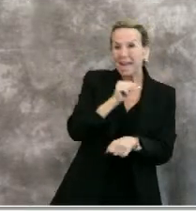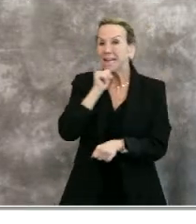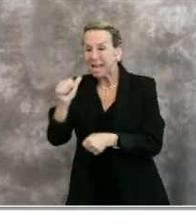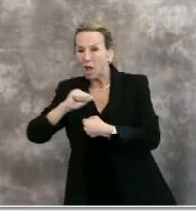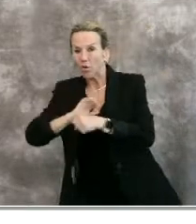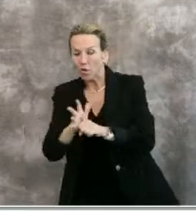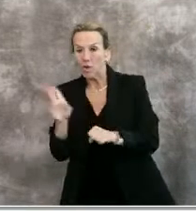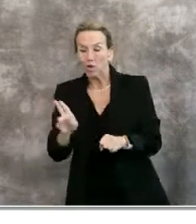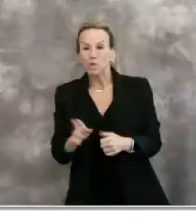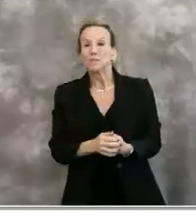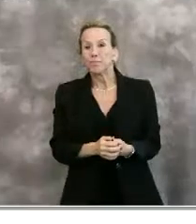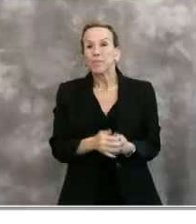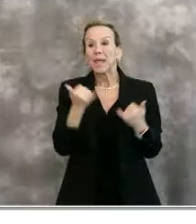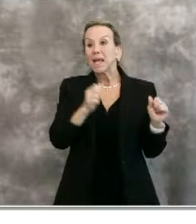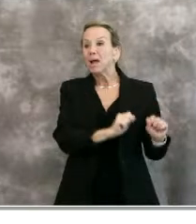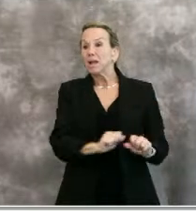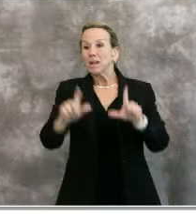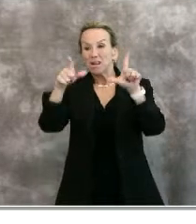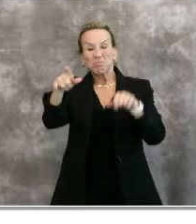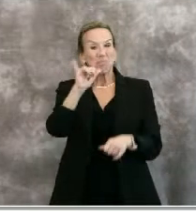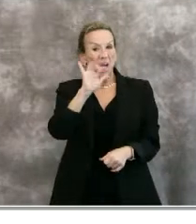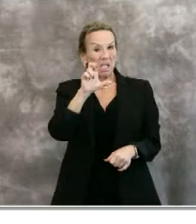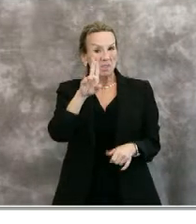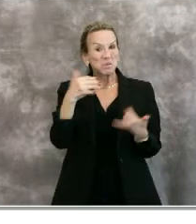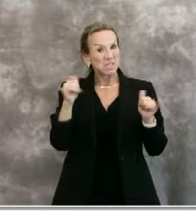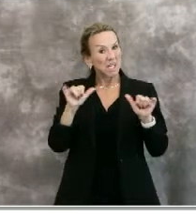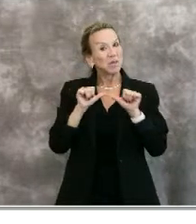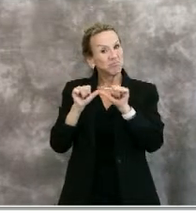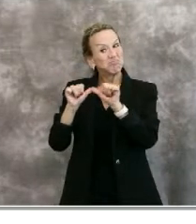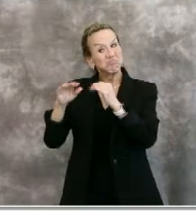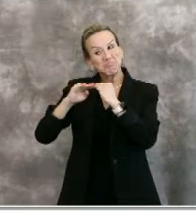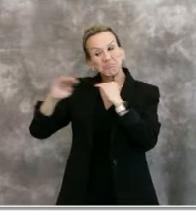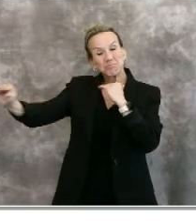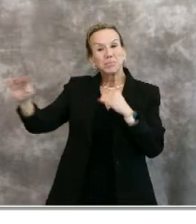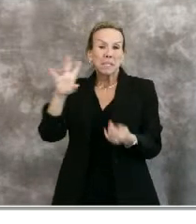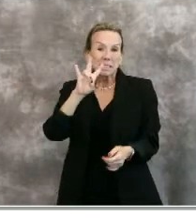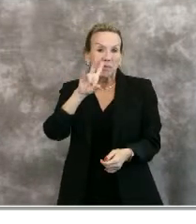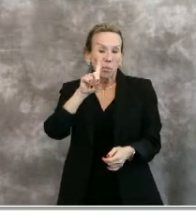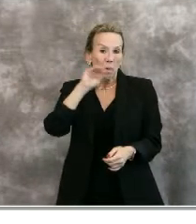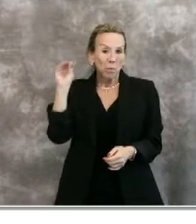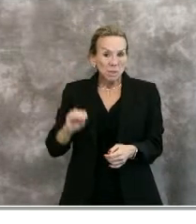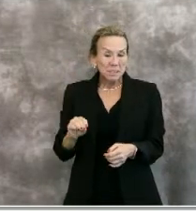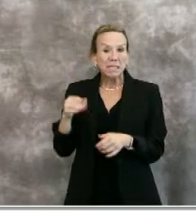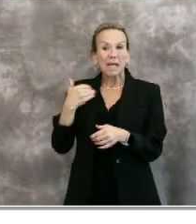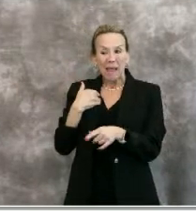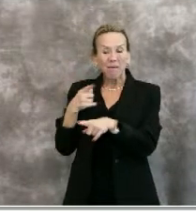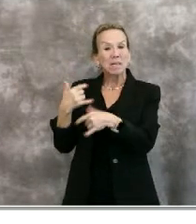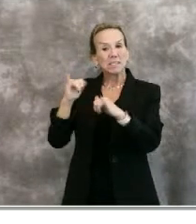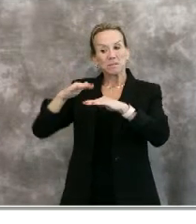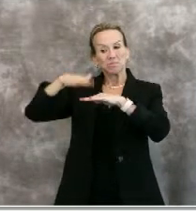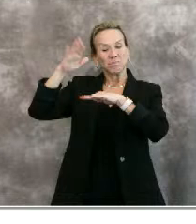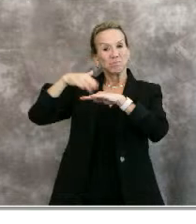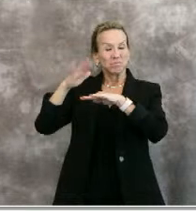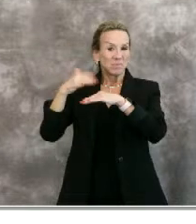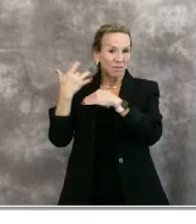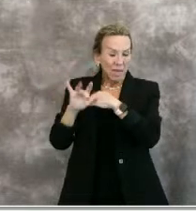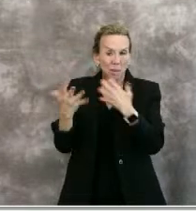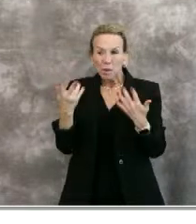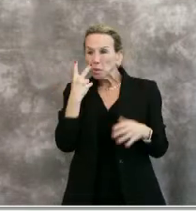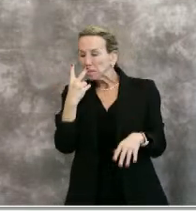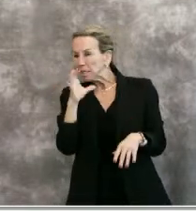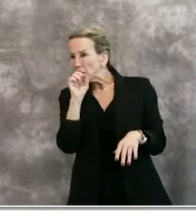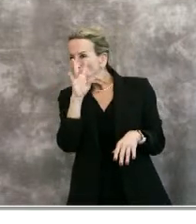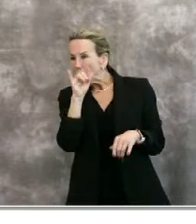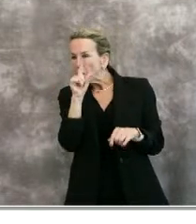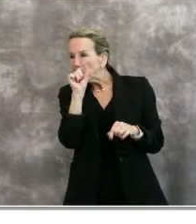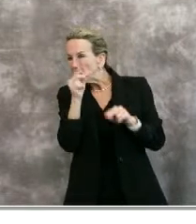one is our ICU, again, holding steady there, right around 71% occupied. Our COVID numbers went down just a little bit yesterday to today. Non-COVID went